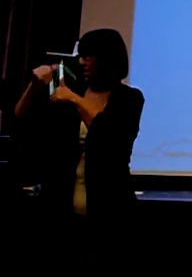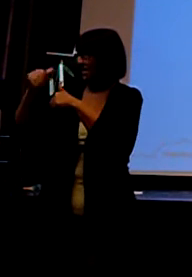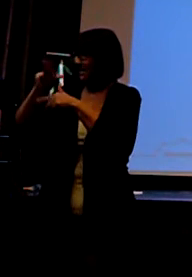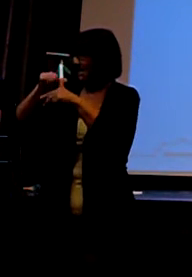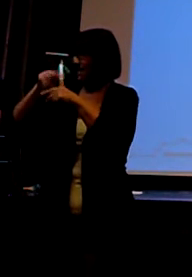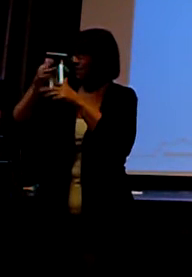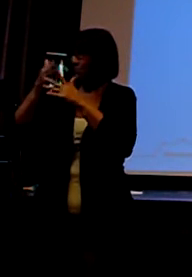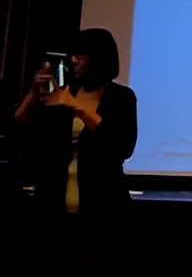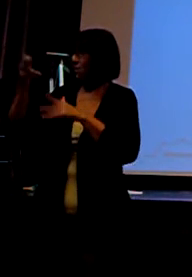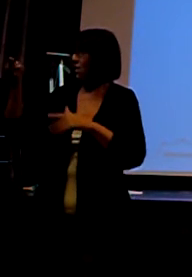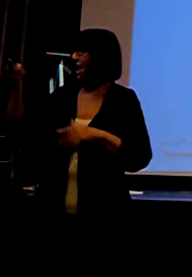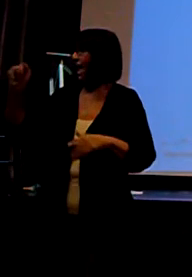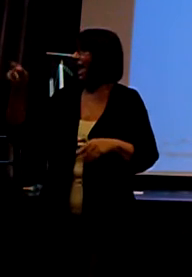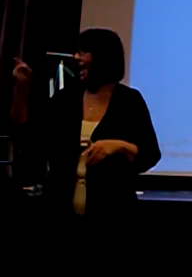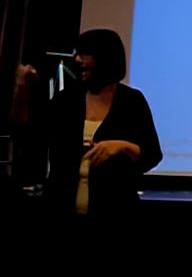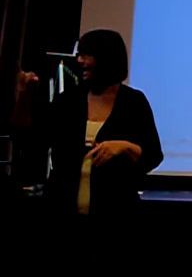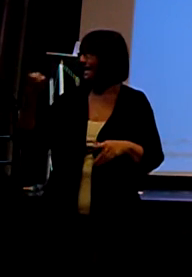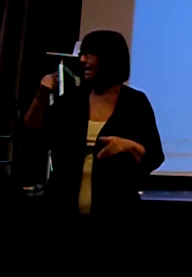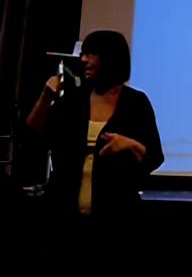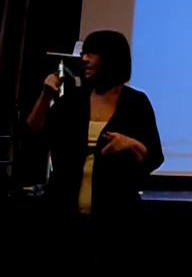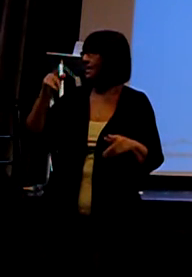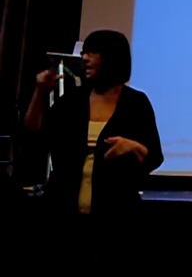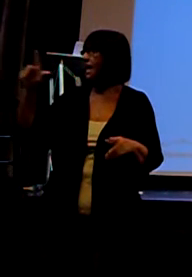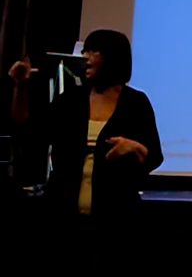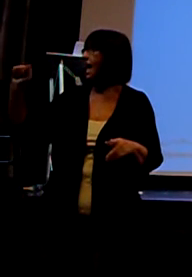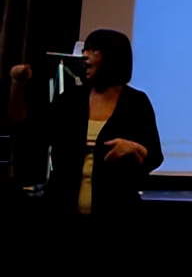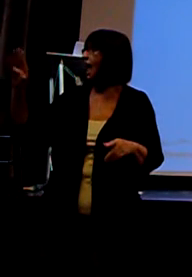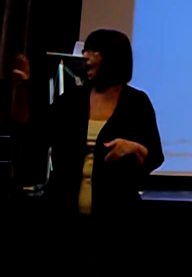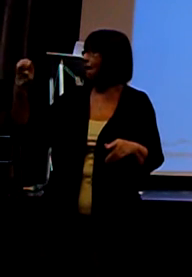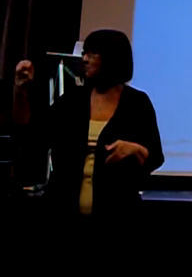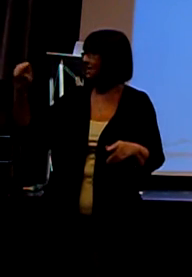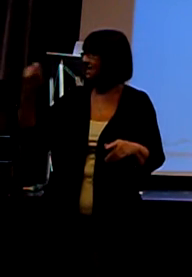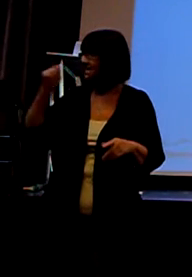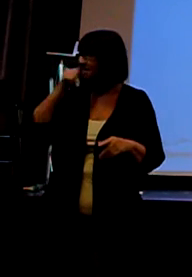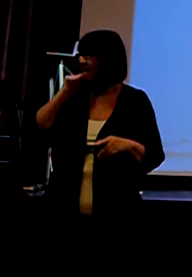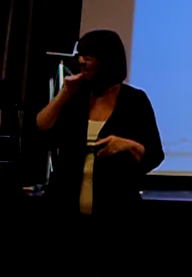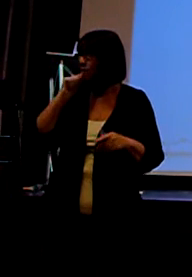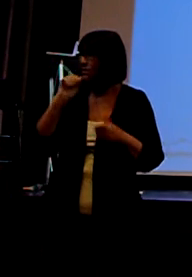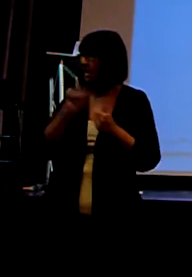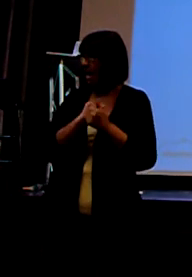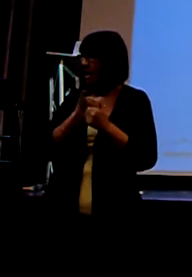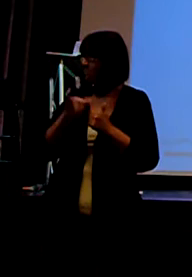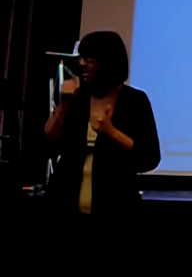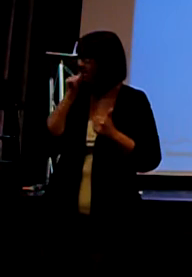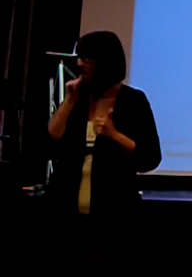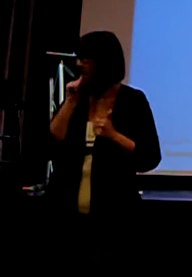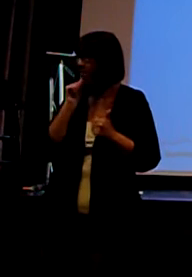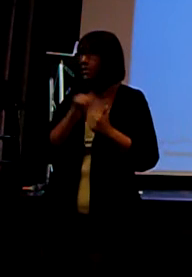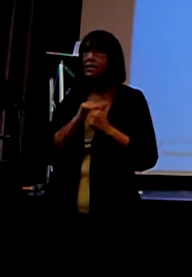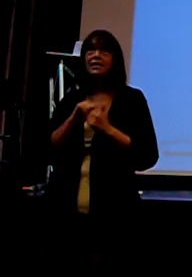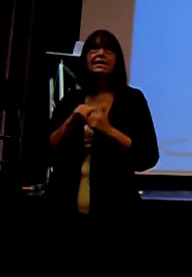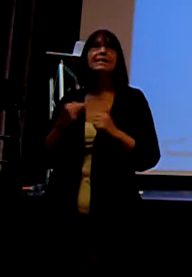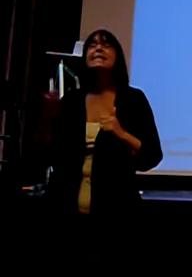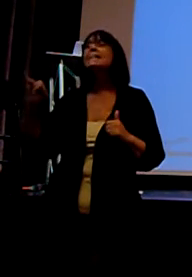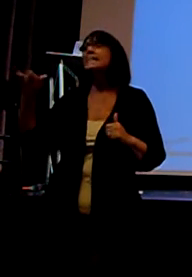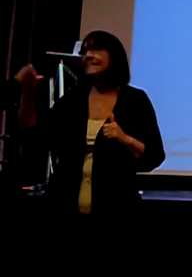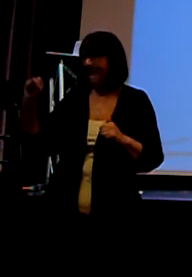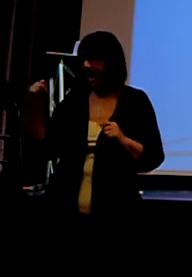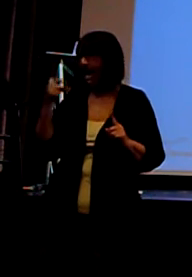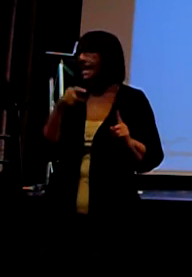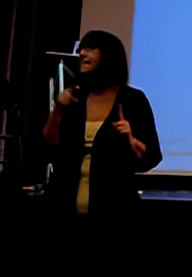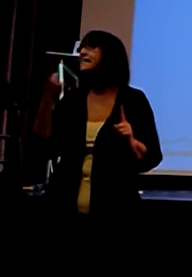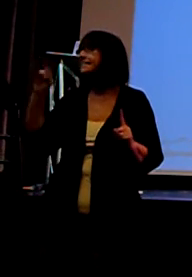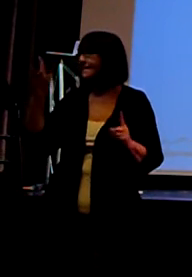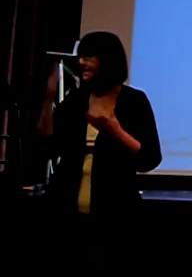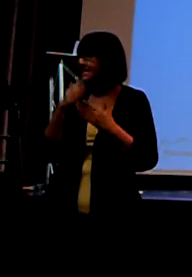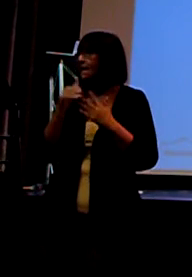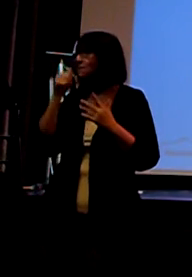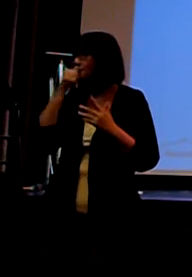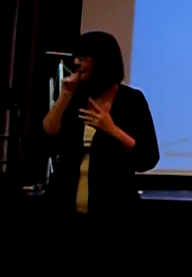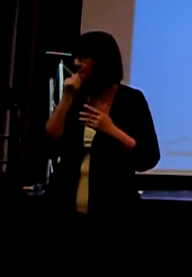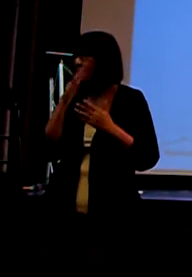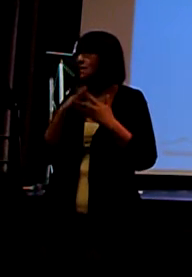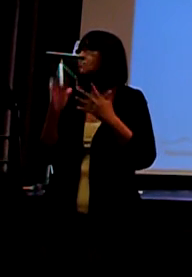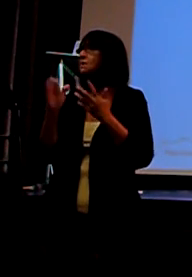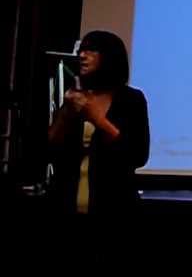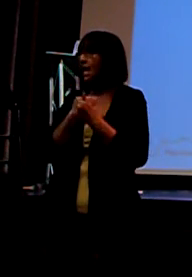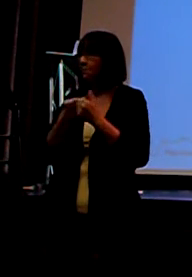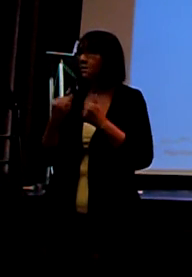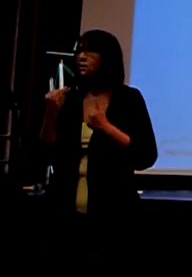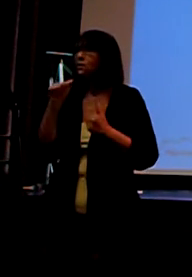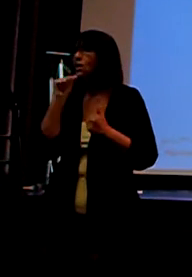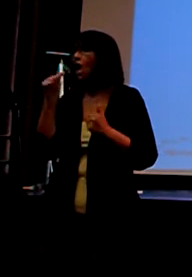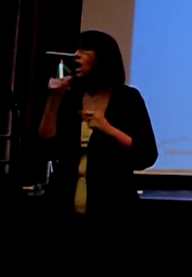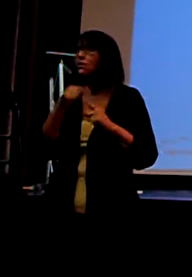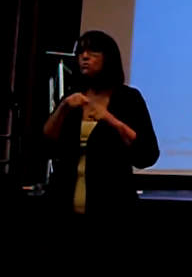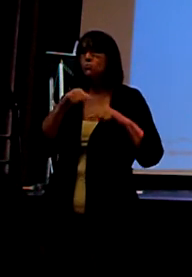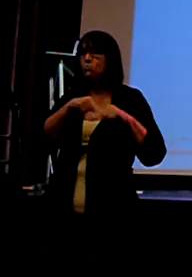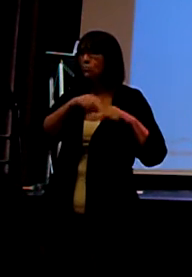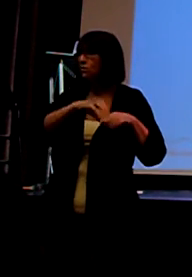Haiti, did Labadee suffer any damage? Yes, it did suffer some damage, not to the